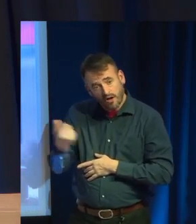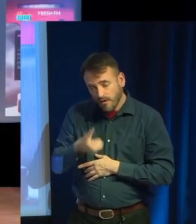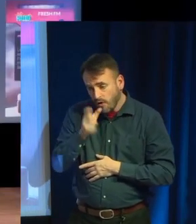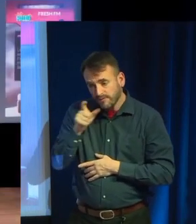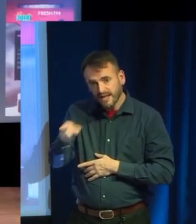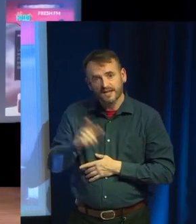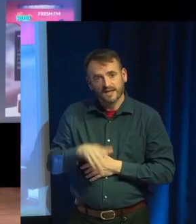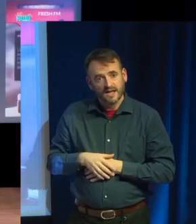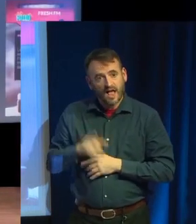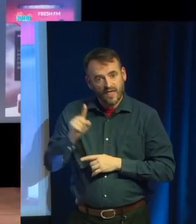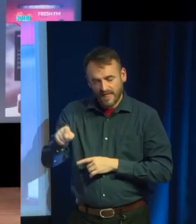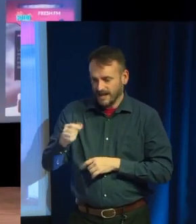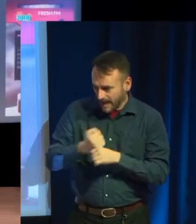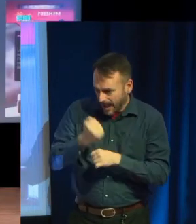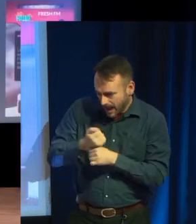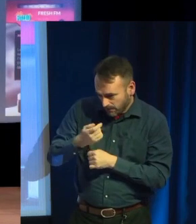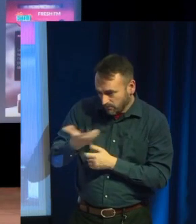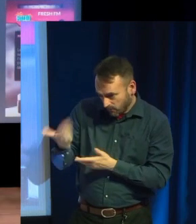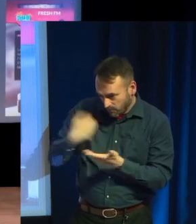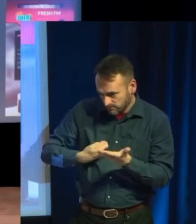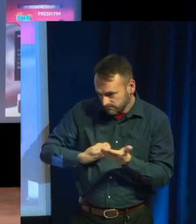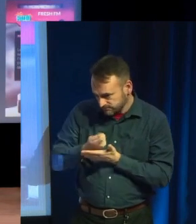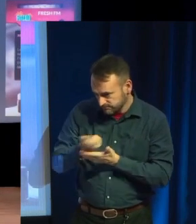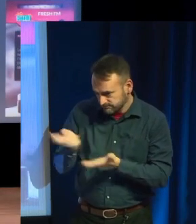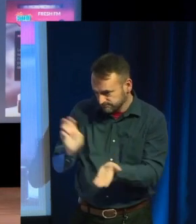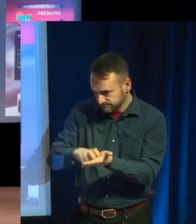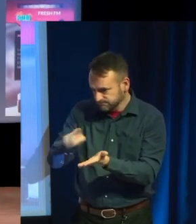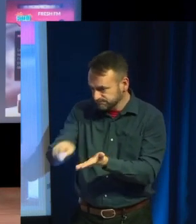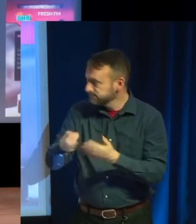as well. And finally,